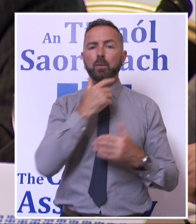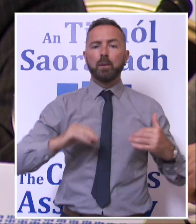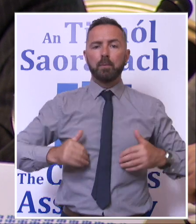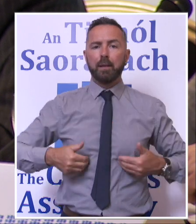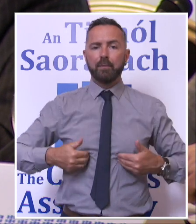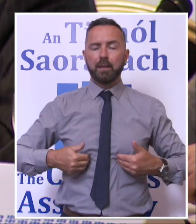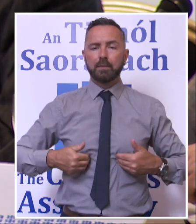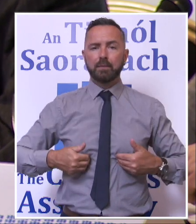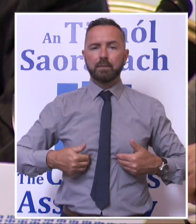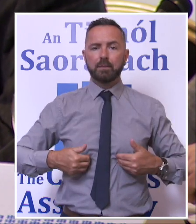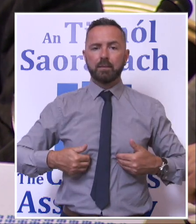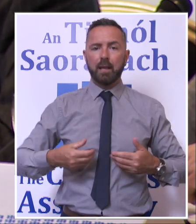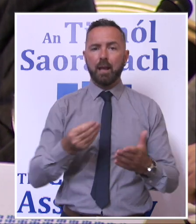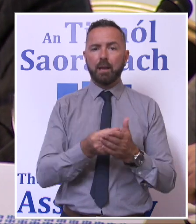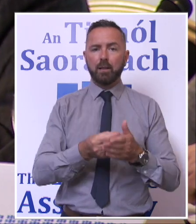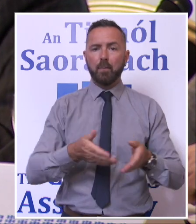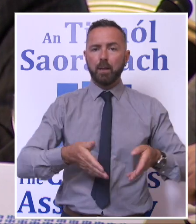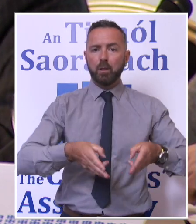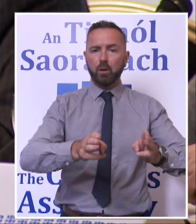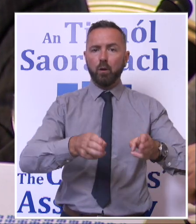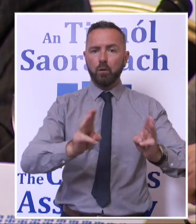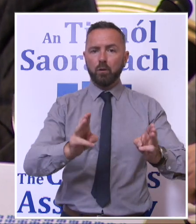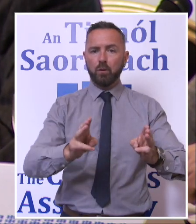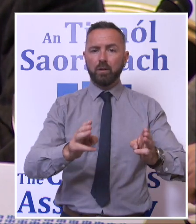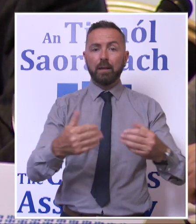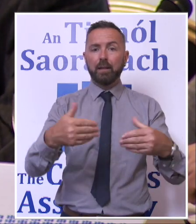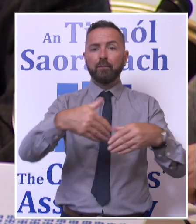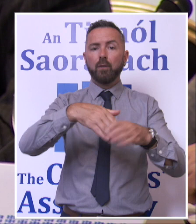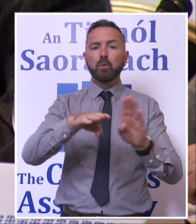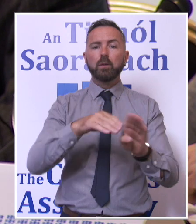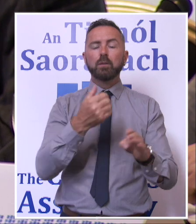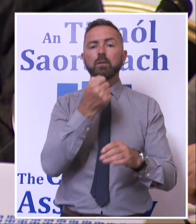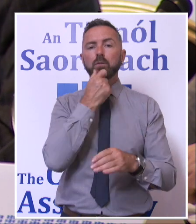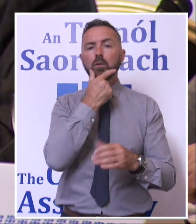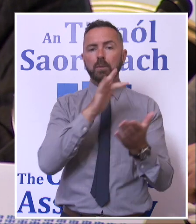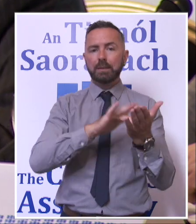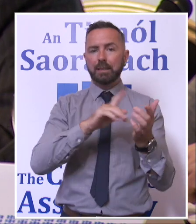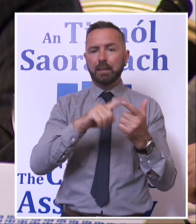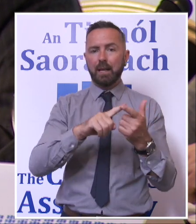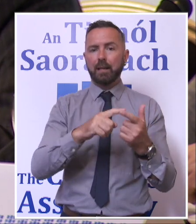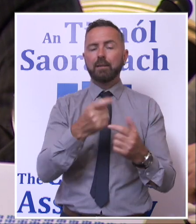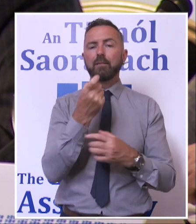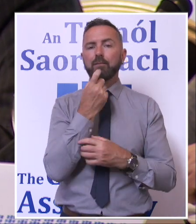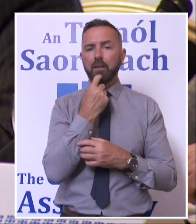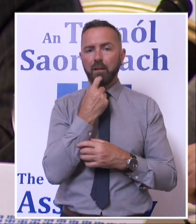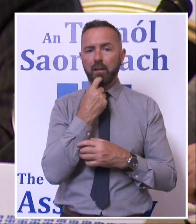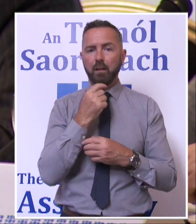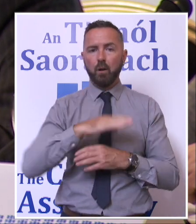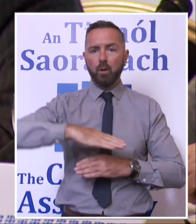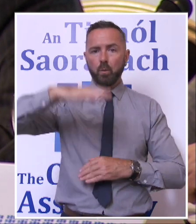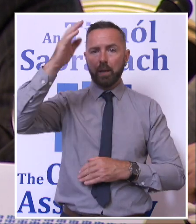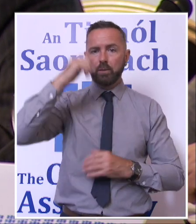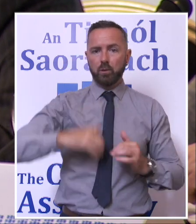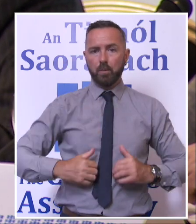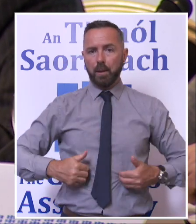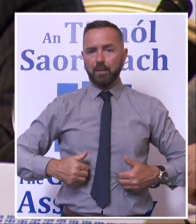Corridor initiative that involves Dublin City and Fingal and the local authorities all the way up to Belfast. But I think